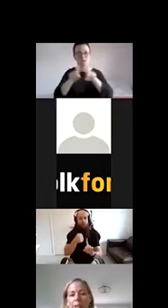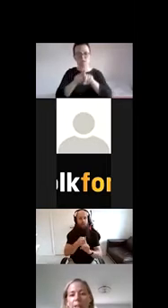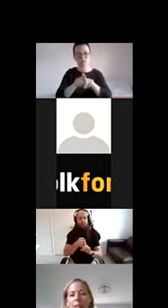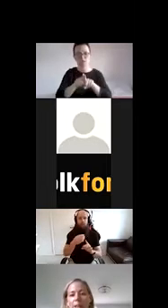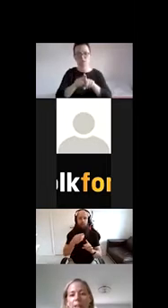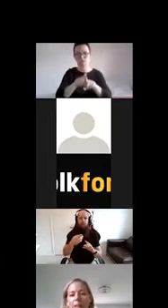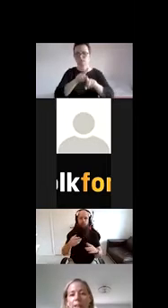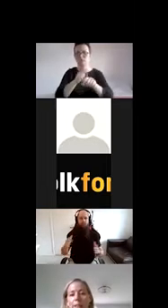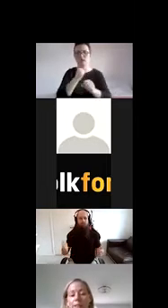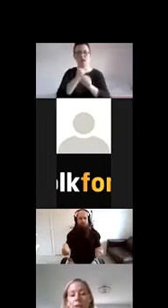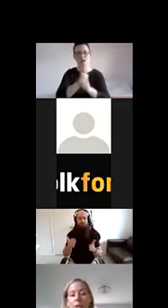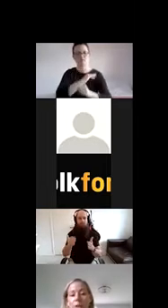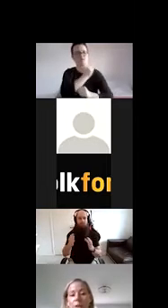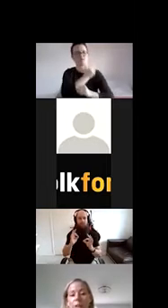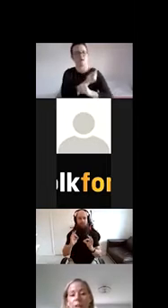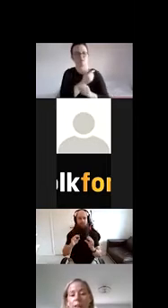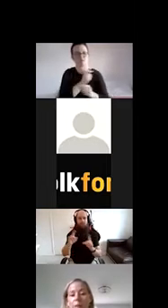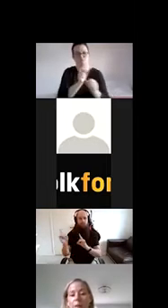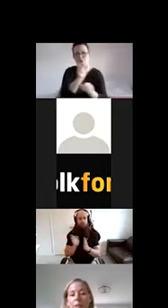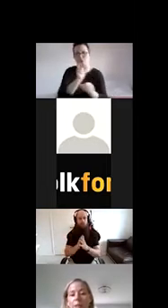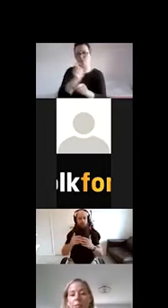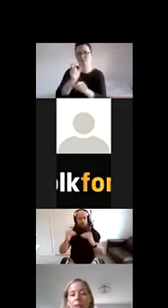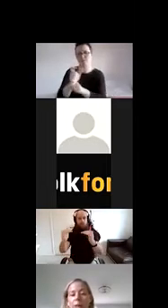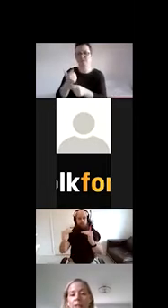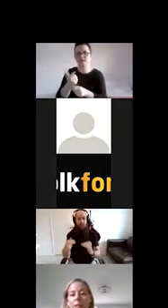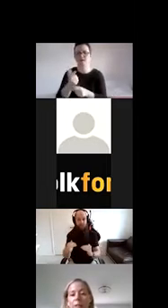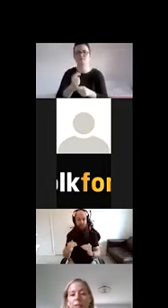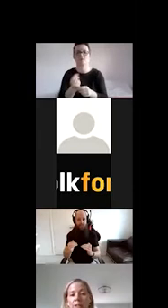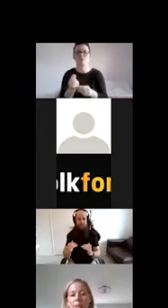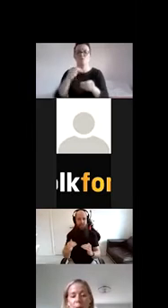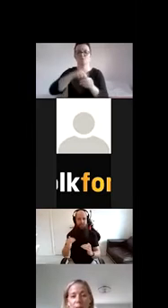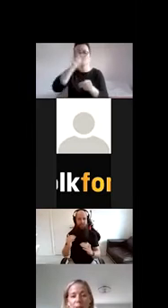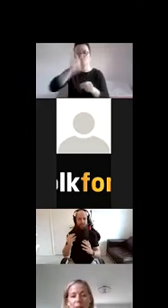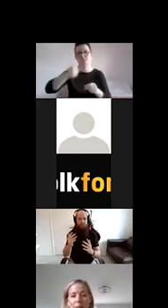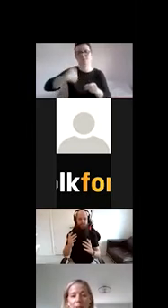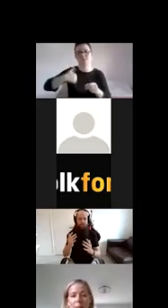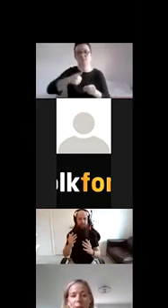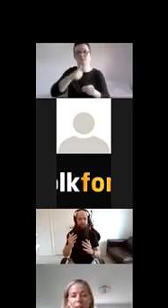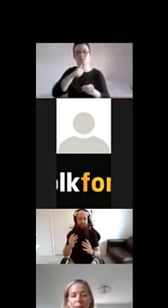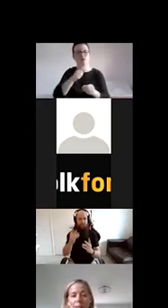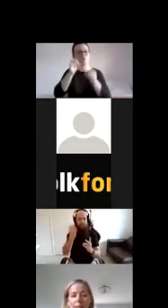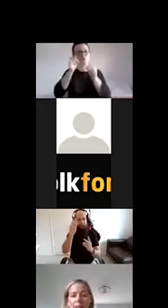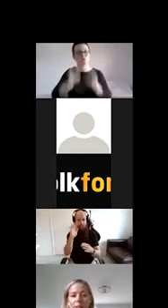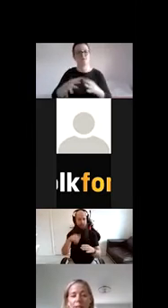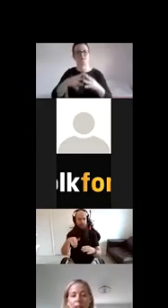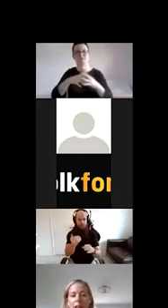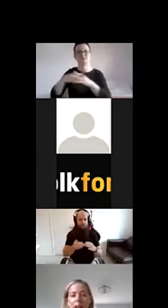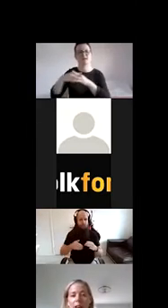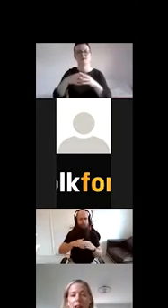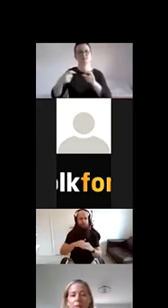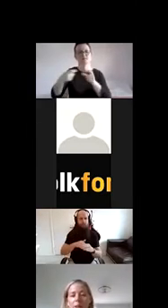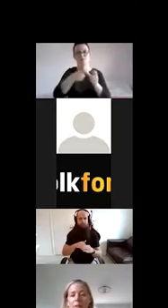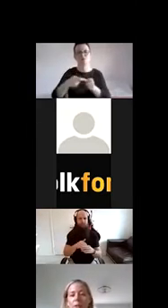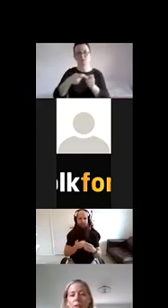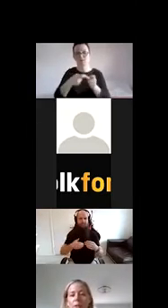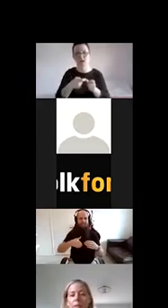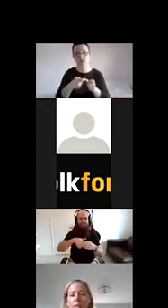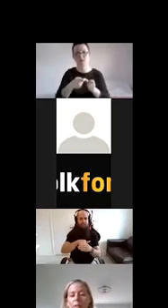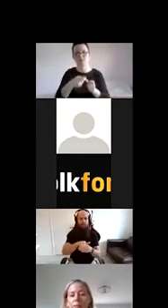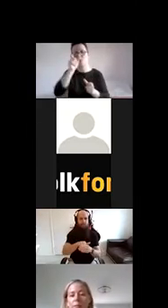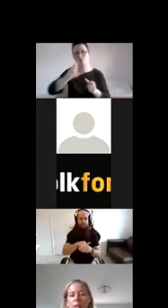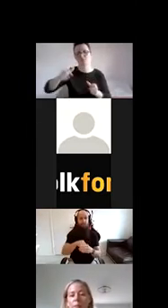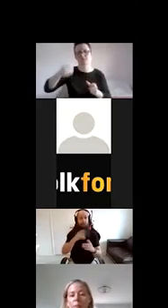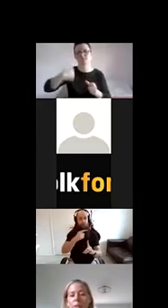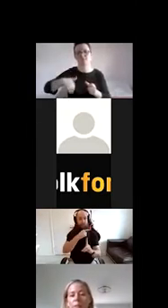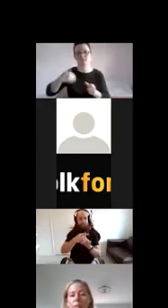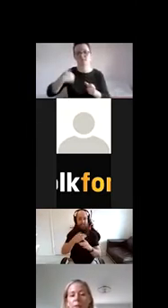disabilities and ensure collaboration with organizations of persons with disabilities. We have also found that